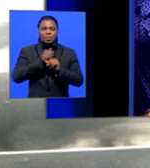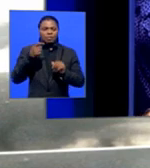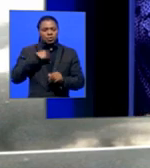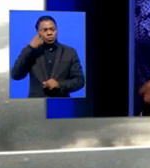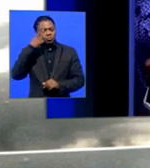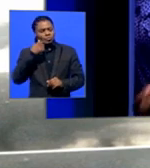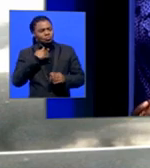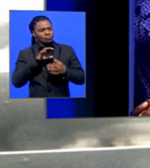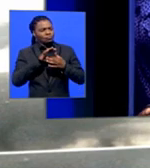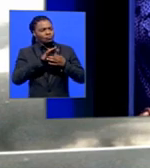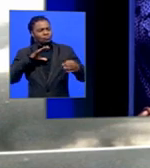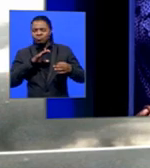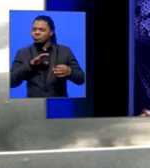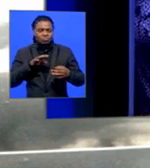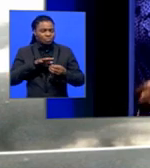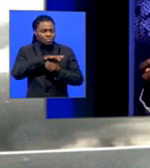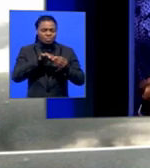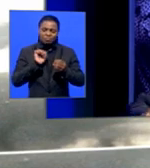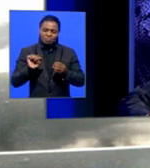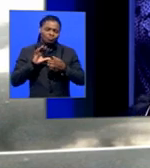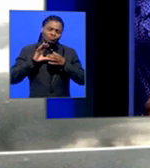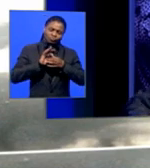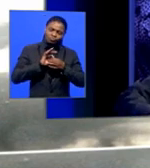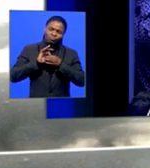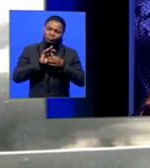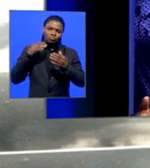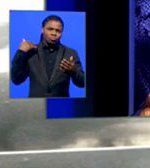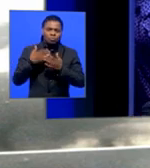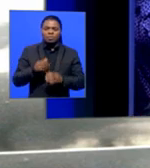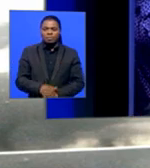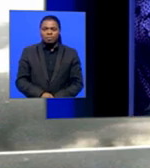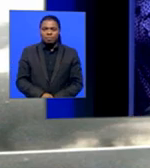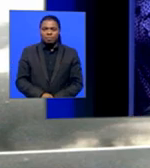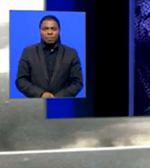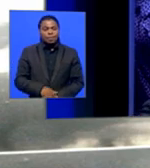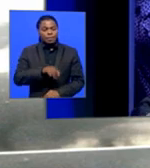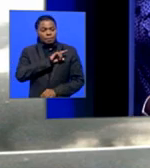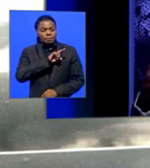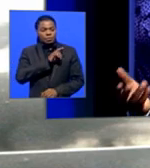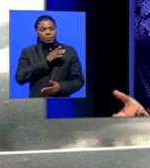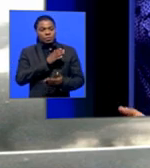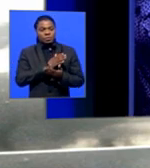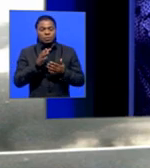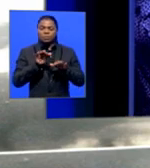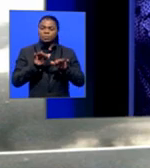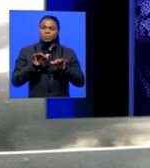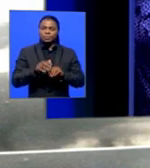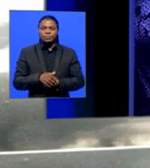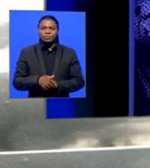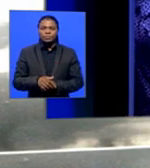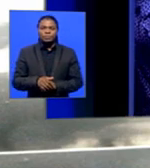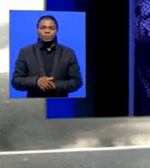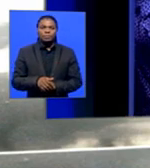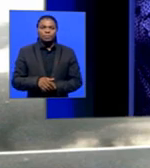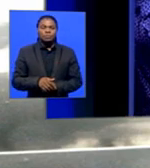people. Yeah. He was always with his people, and he practiced what his people. Because there are people who, when all of a sudden